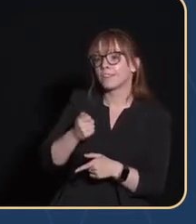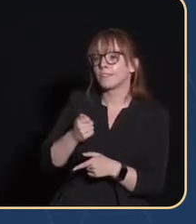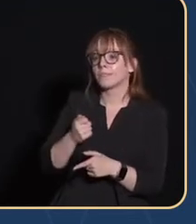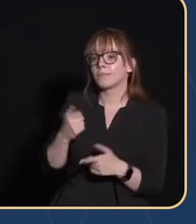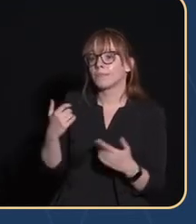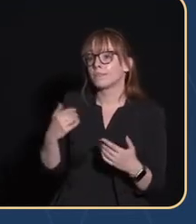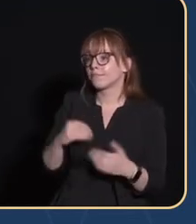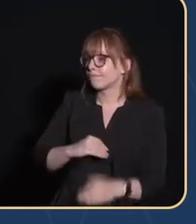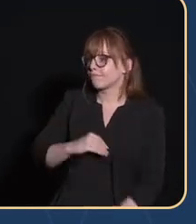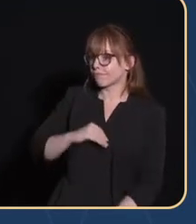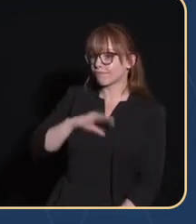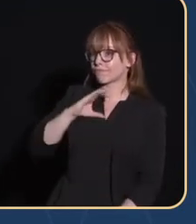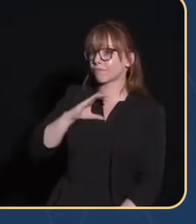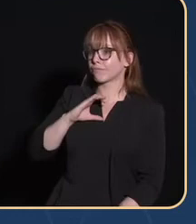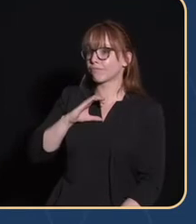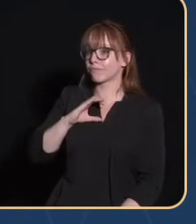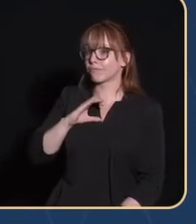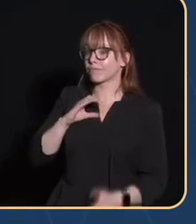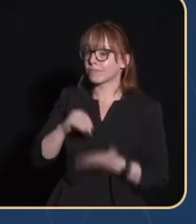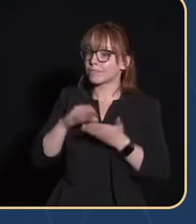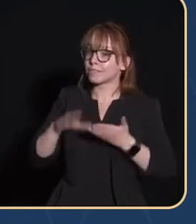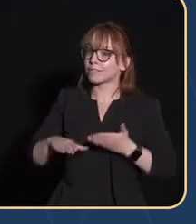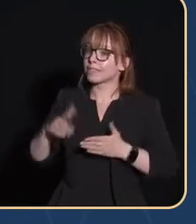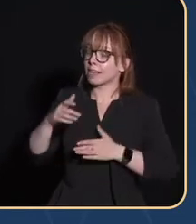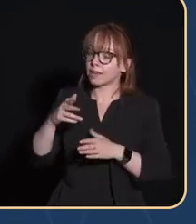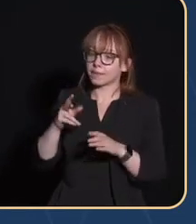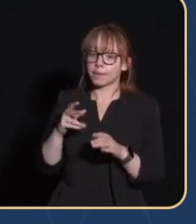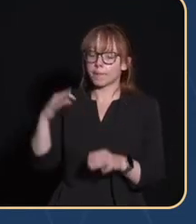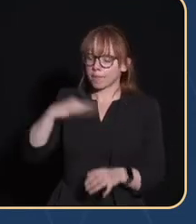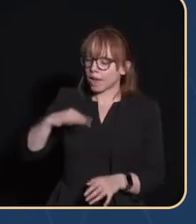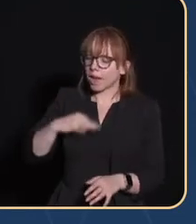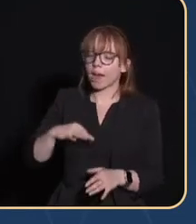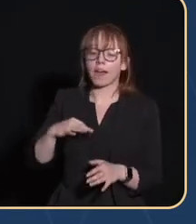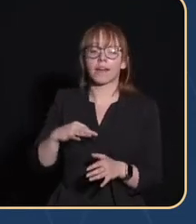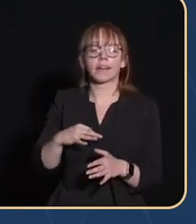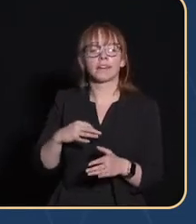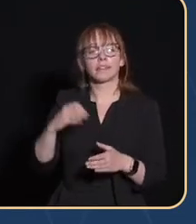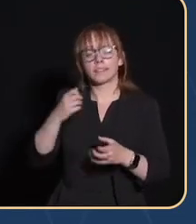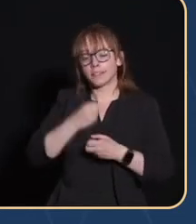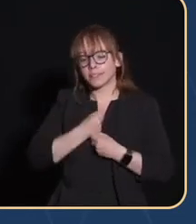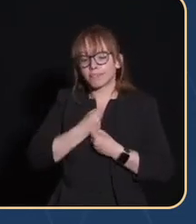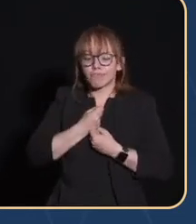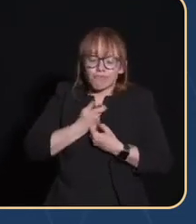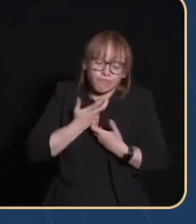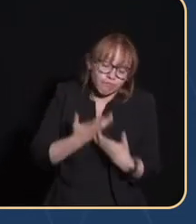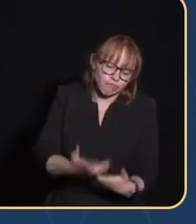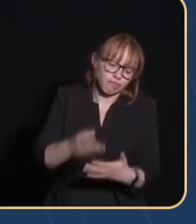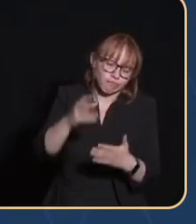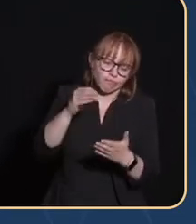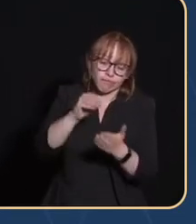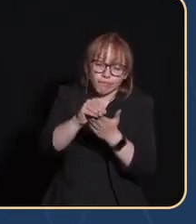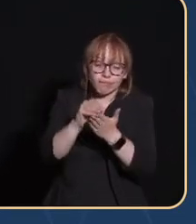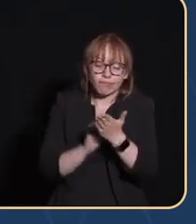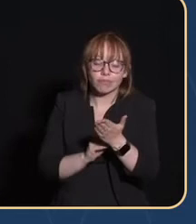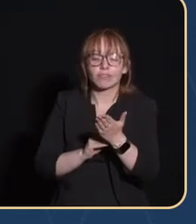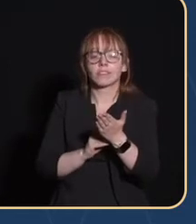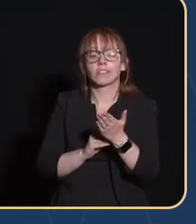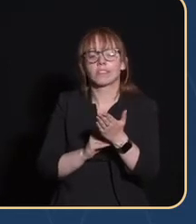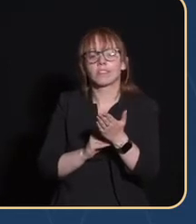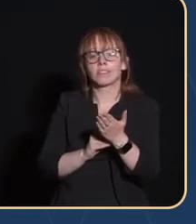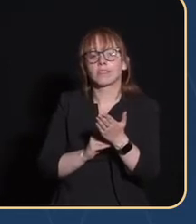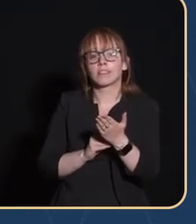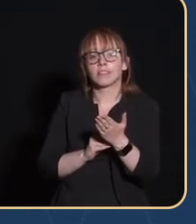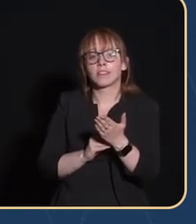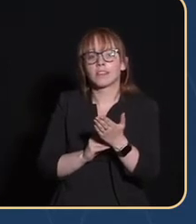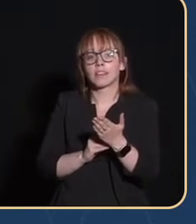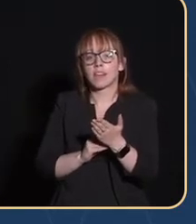boost the confidence of the students. They apply for a scholarship, they put their heart and soul into the application, and when they receive the